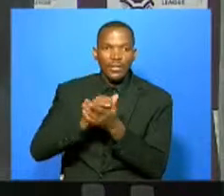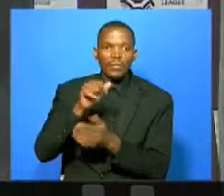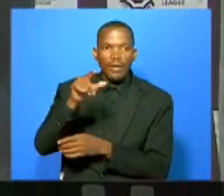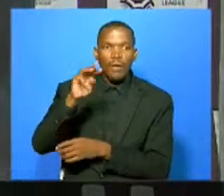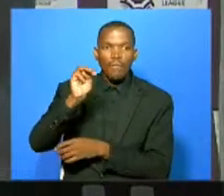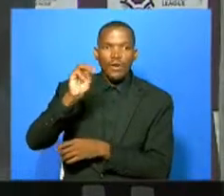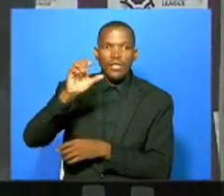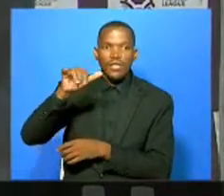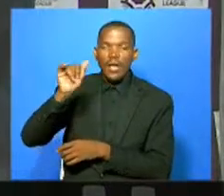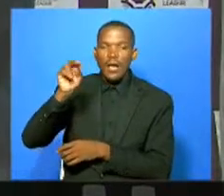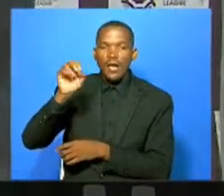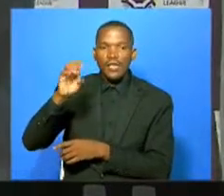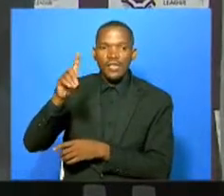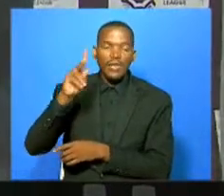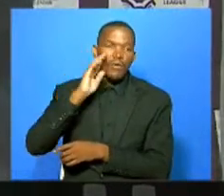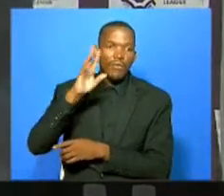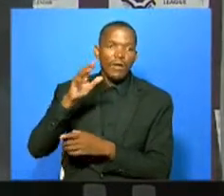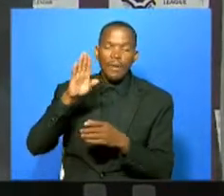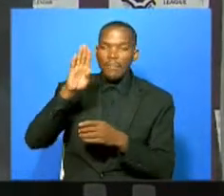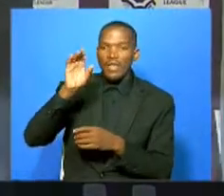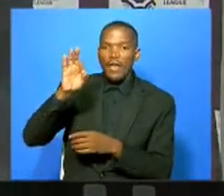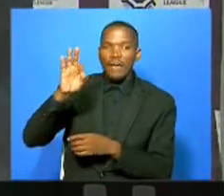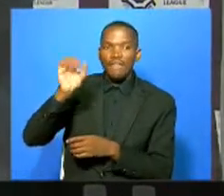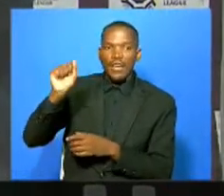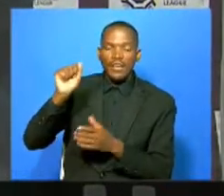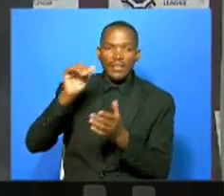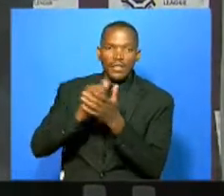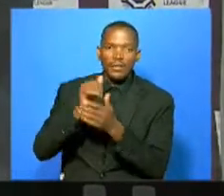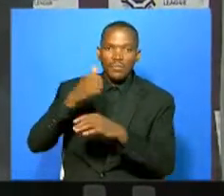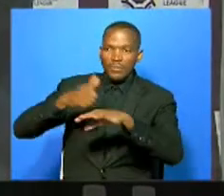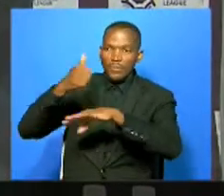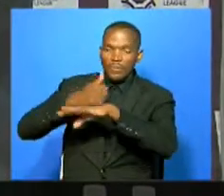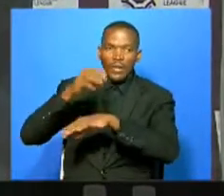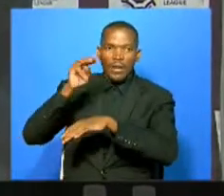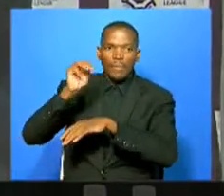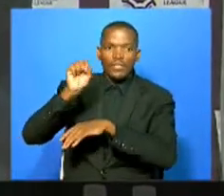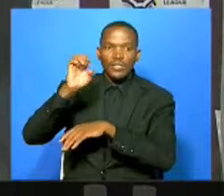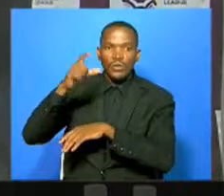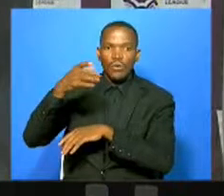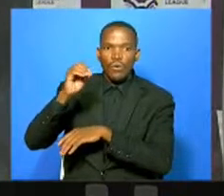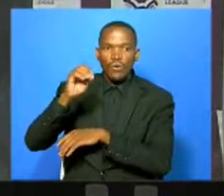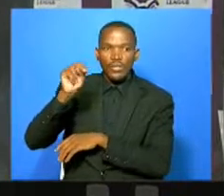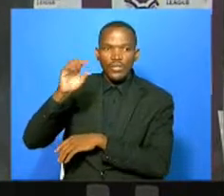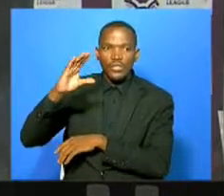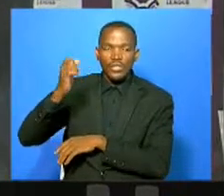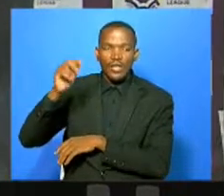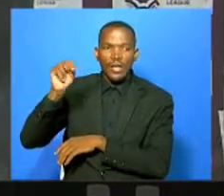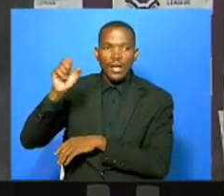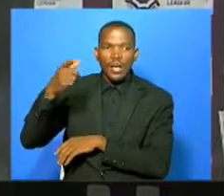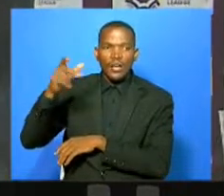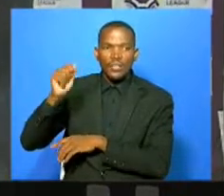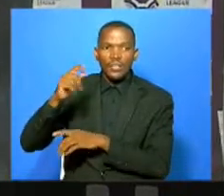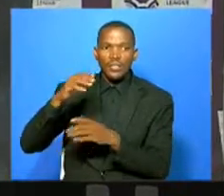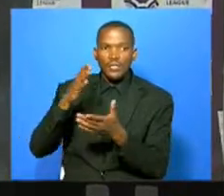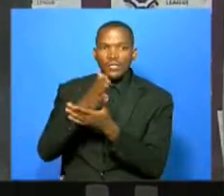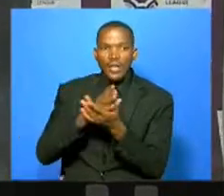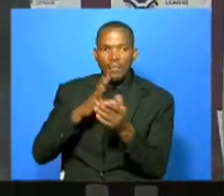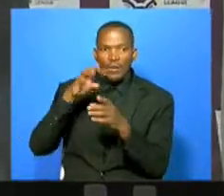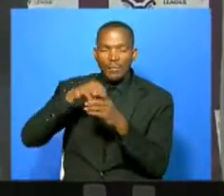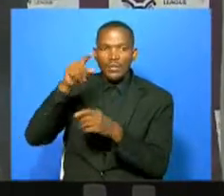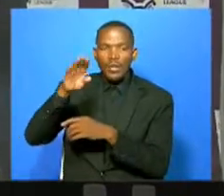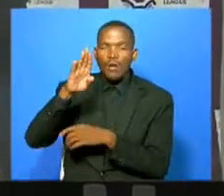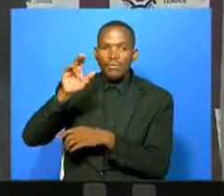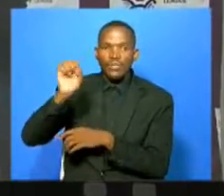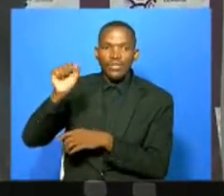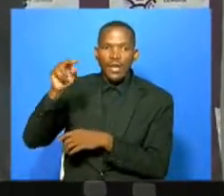Monyake o tla tsena mo maemong a go emela BFA a neng a tshegetso ke Masego Ntshingane fa ba emedi go tswa go ditlhopentse dikgolwane e le